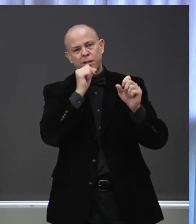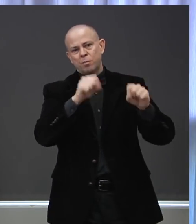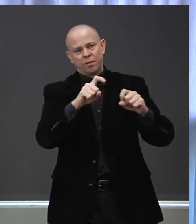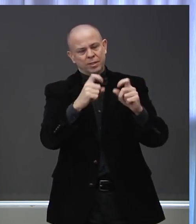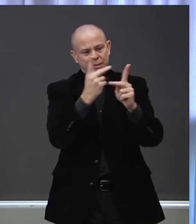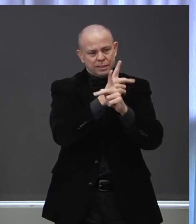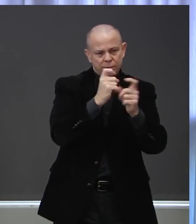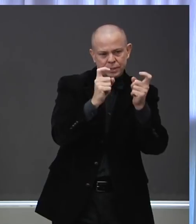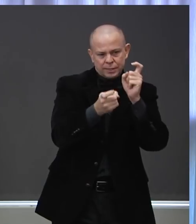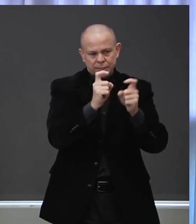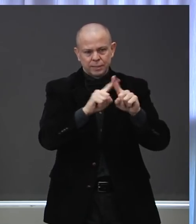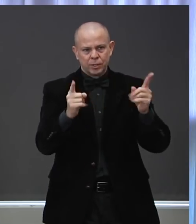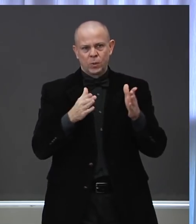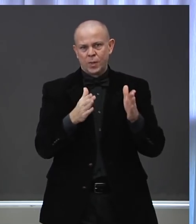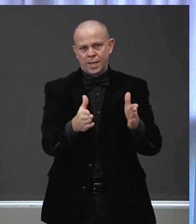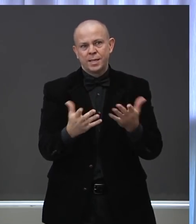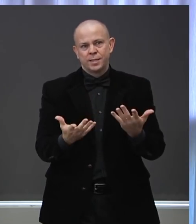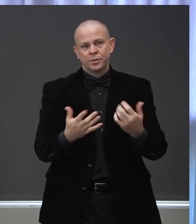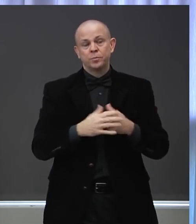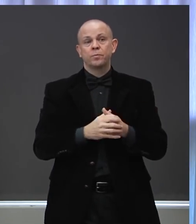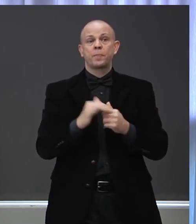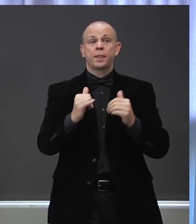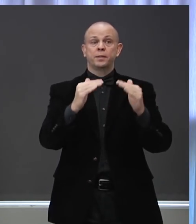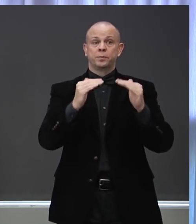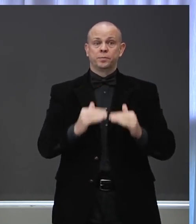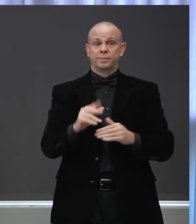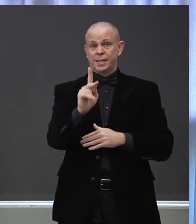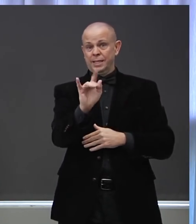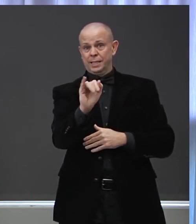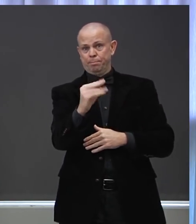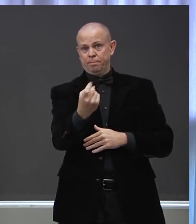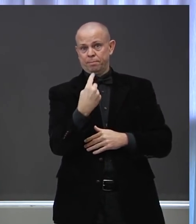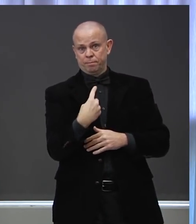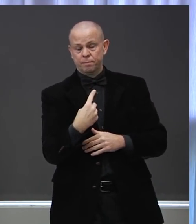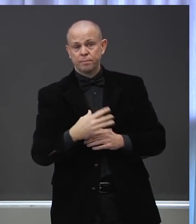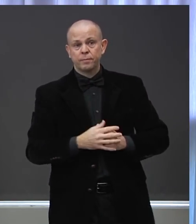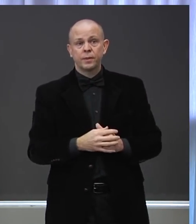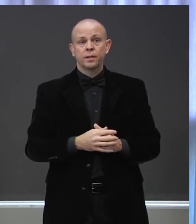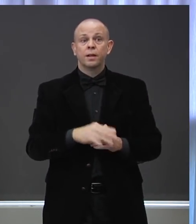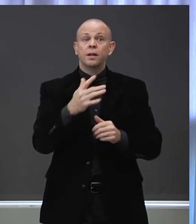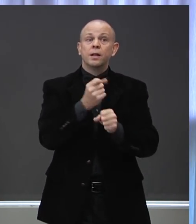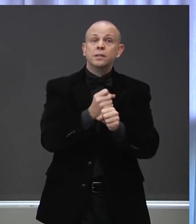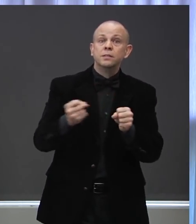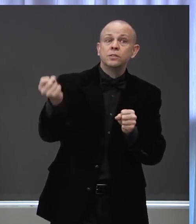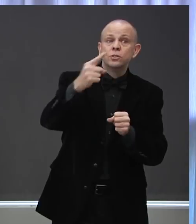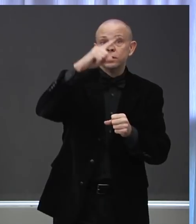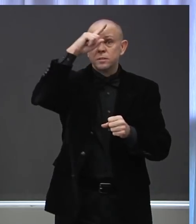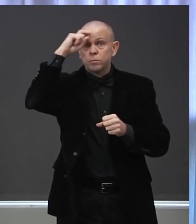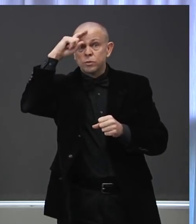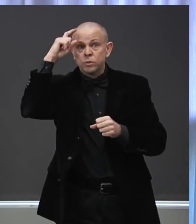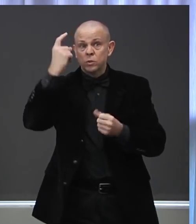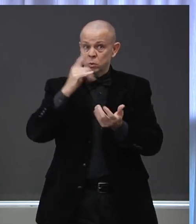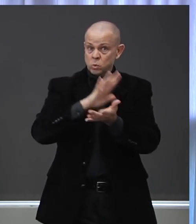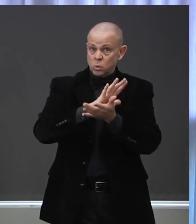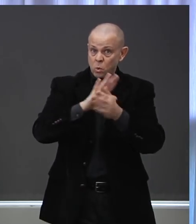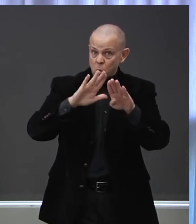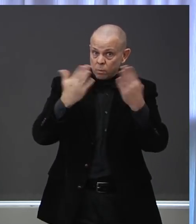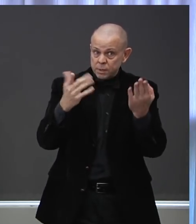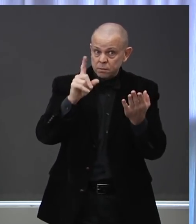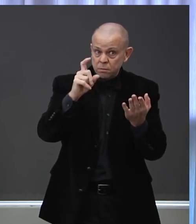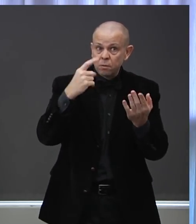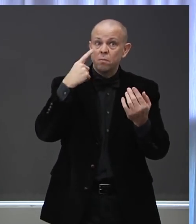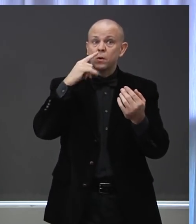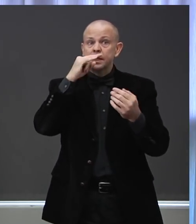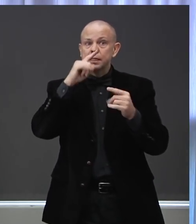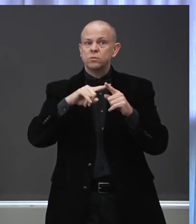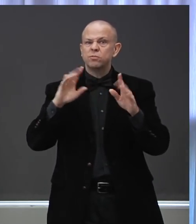Next is from Kim, and she asks, will schools be open over the summer to help students that are failing? And